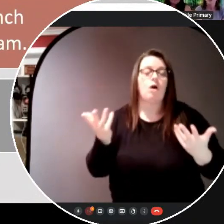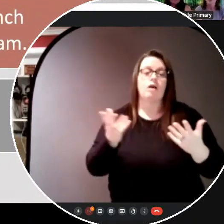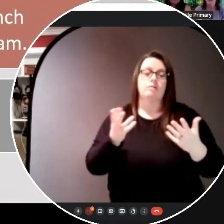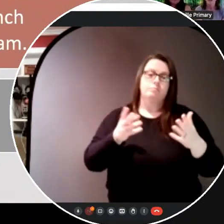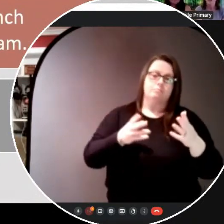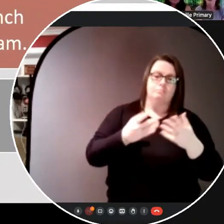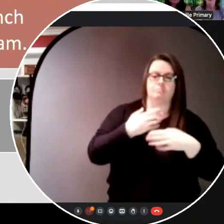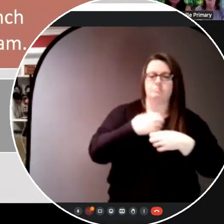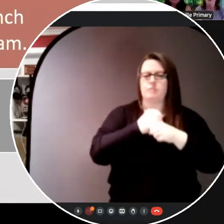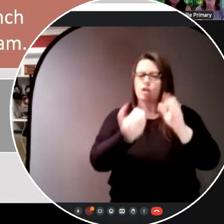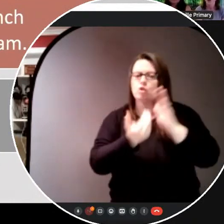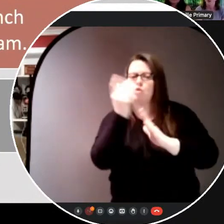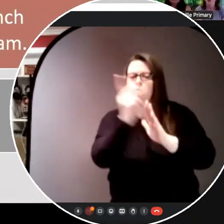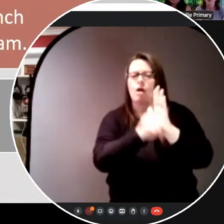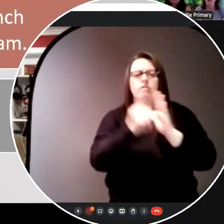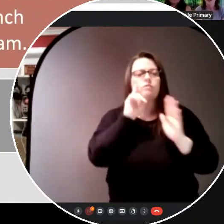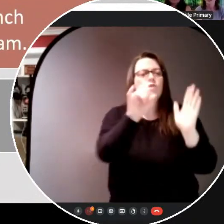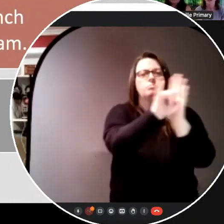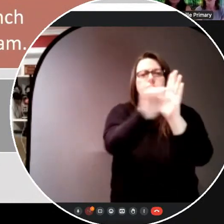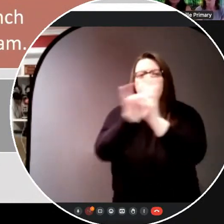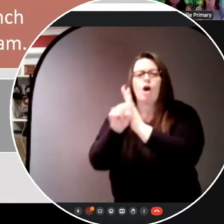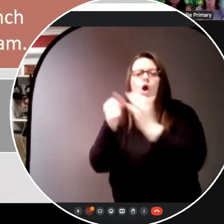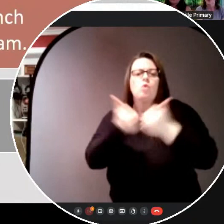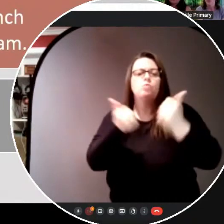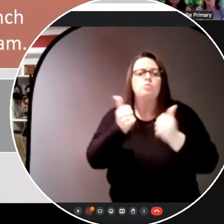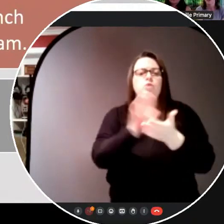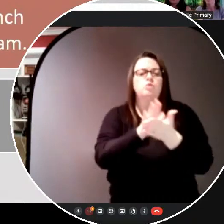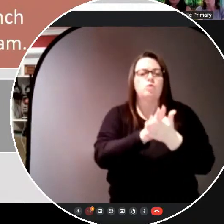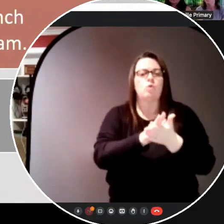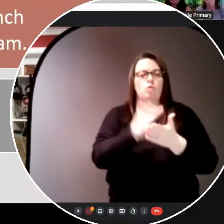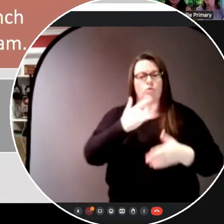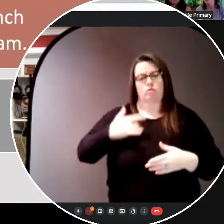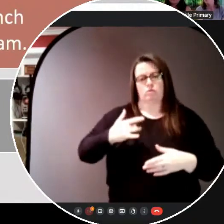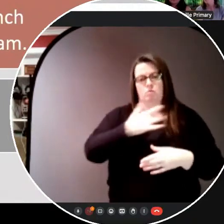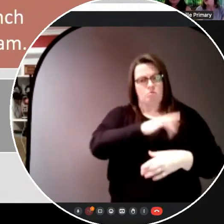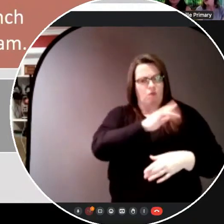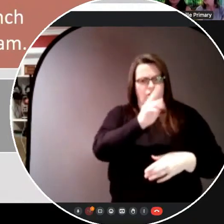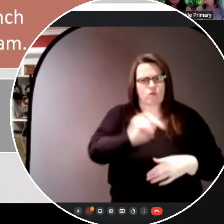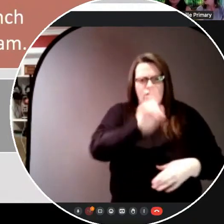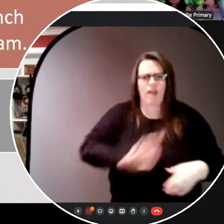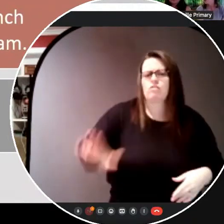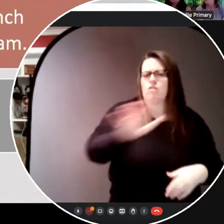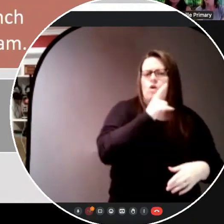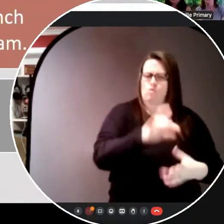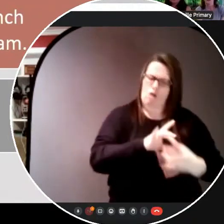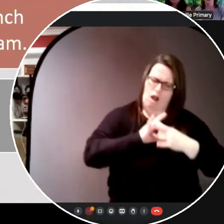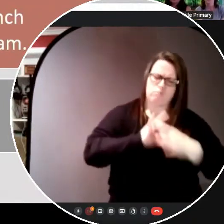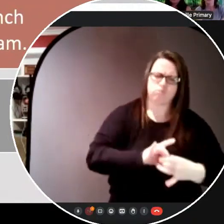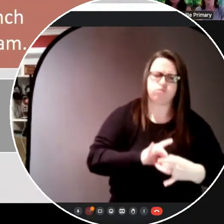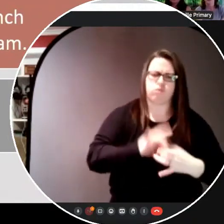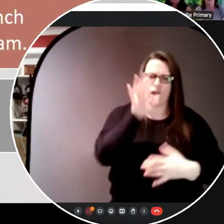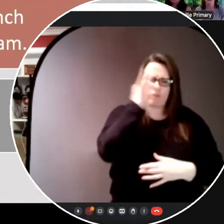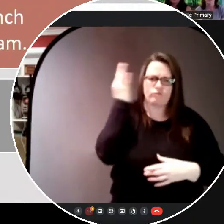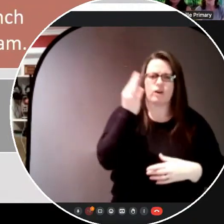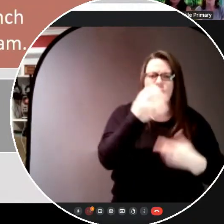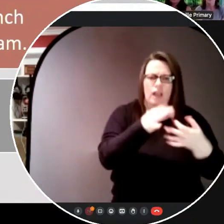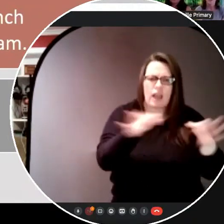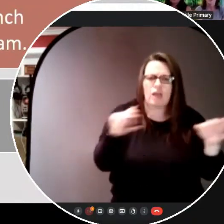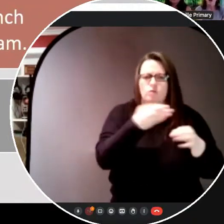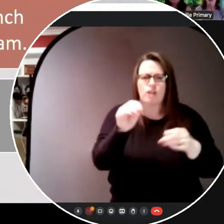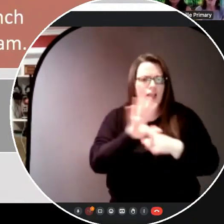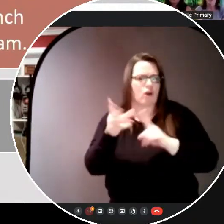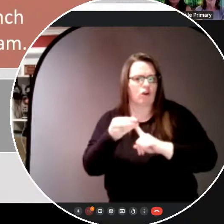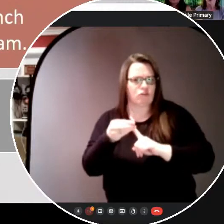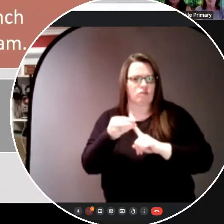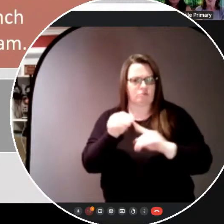identify schools in the province that have a cultural connection to the French language and culture, like our schools here in Stephenville, and create